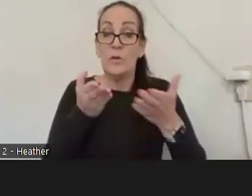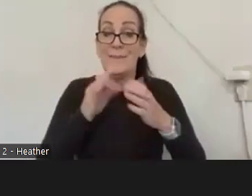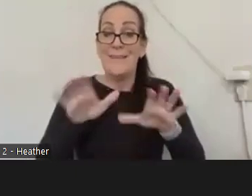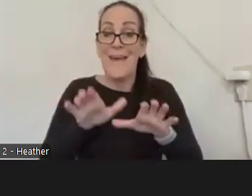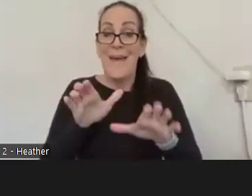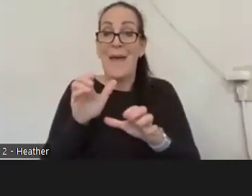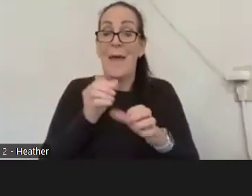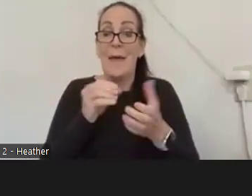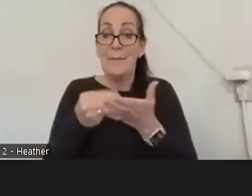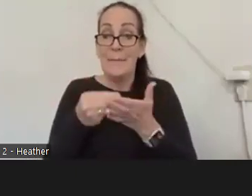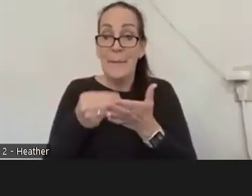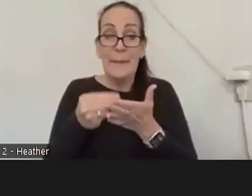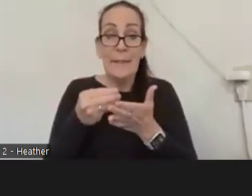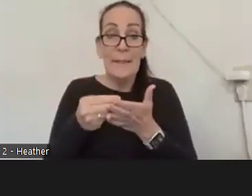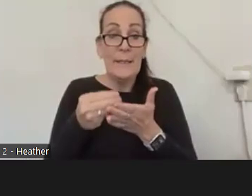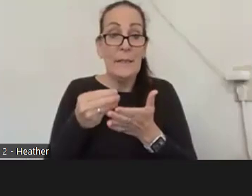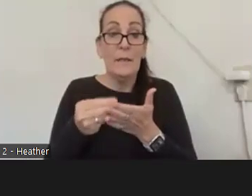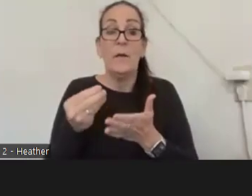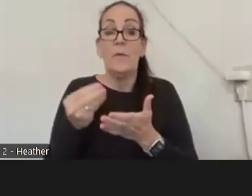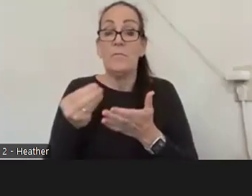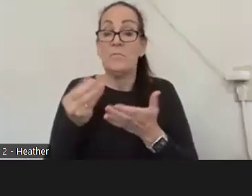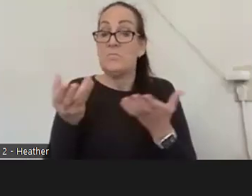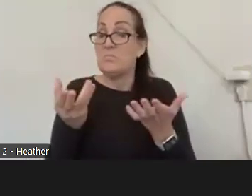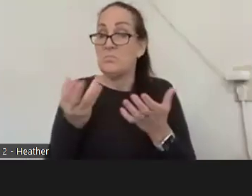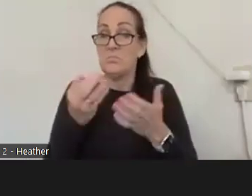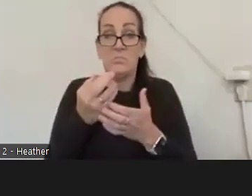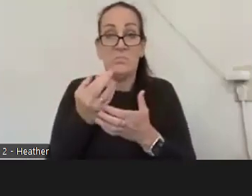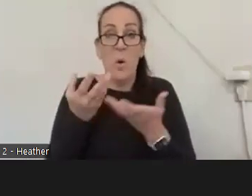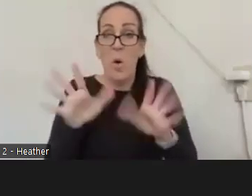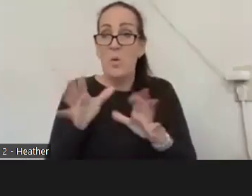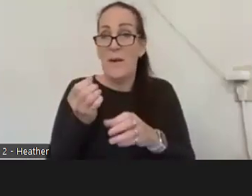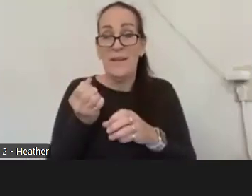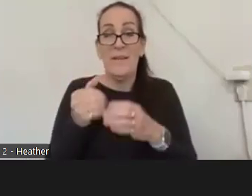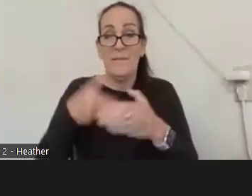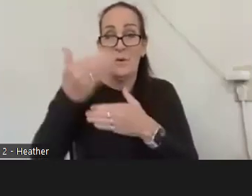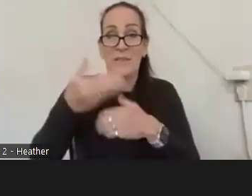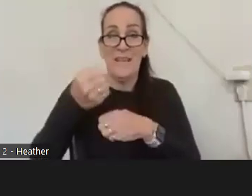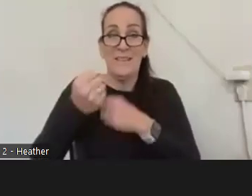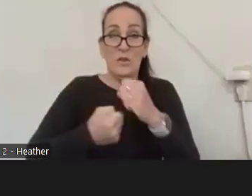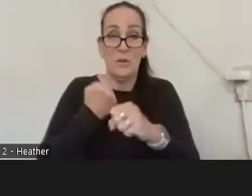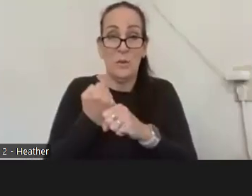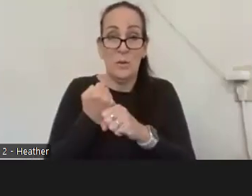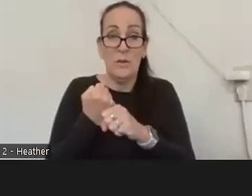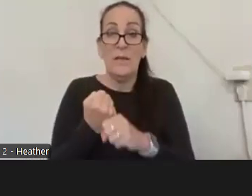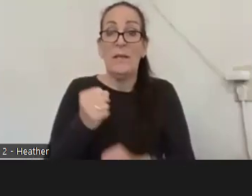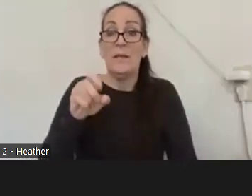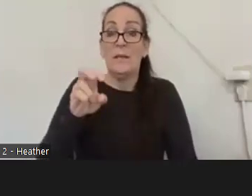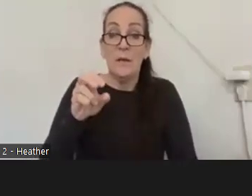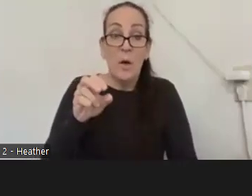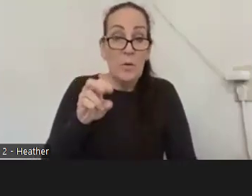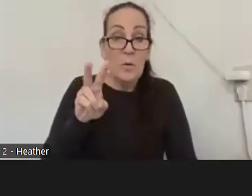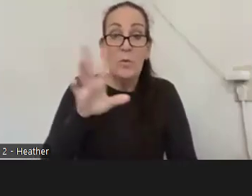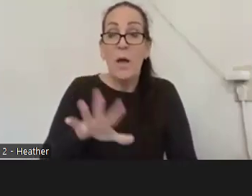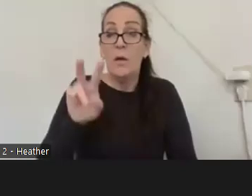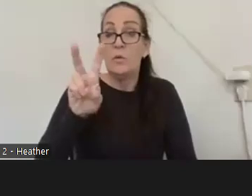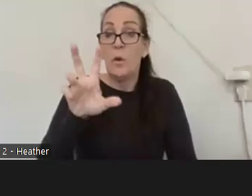of $230,000, which was 70% of that was for respite dollars.